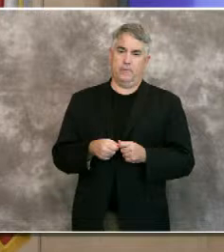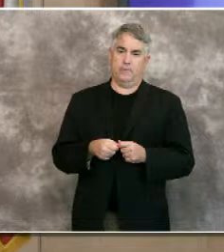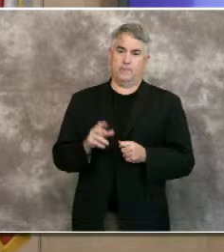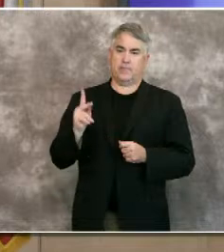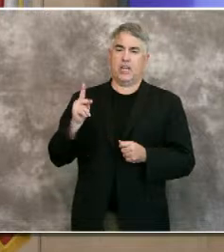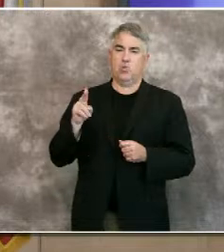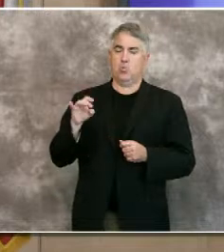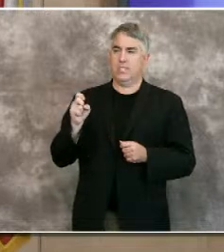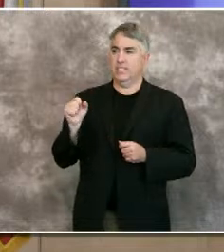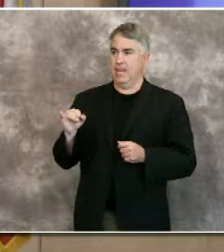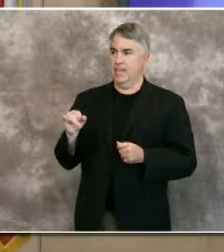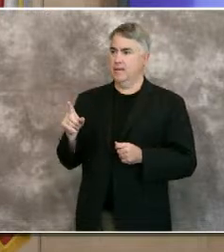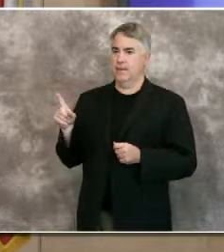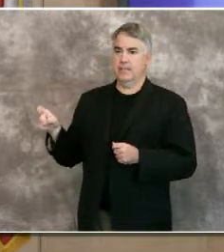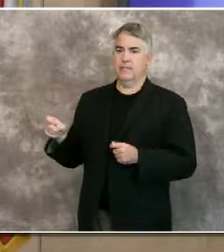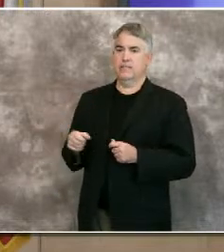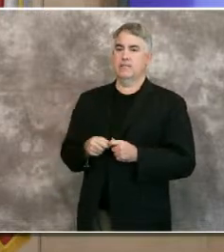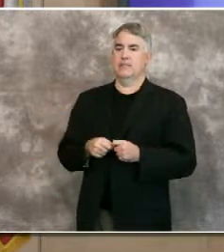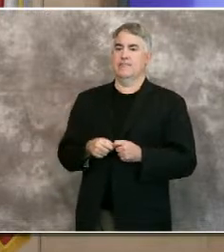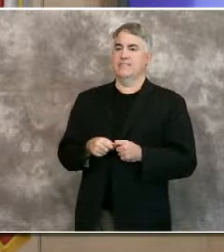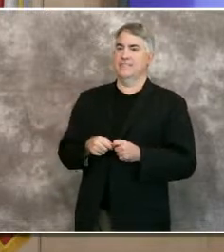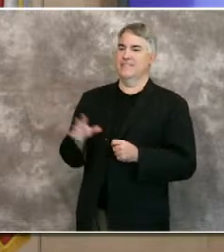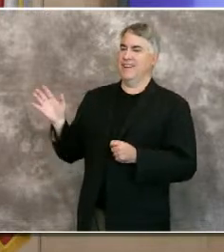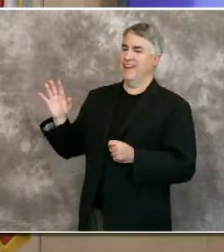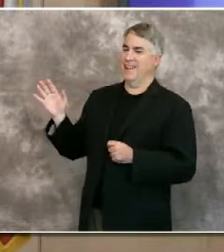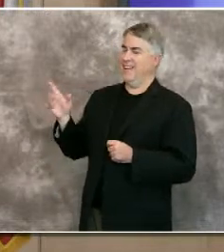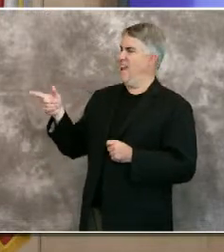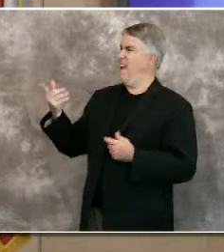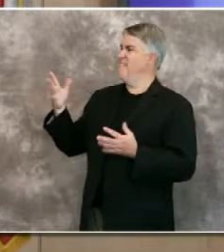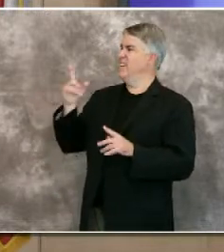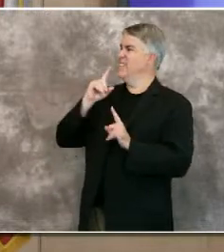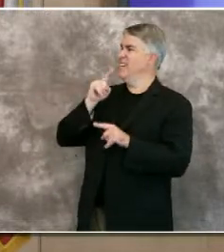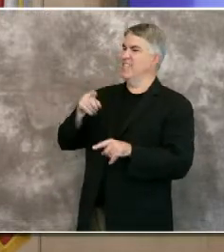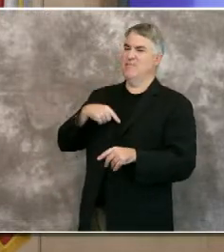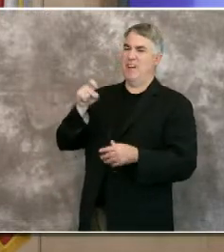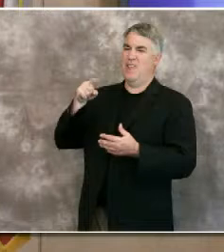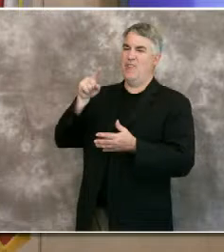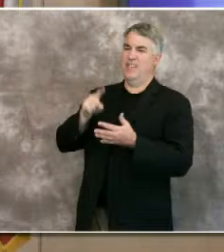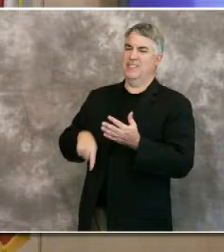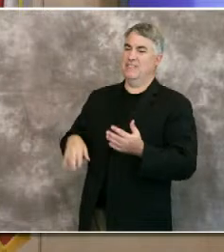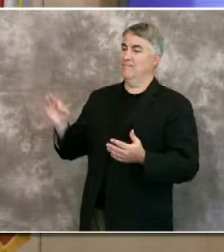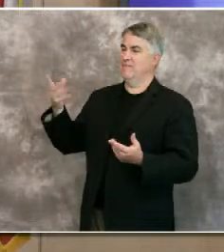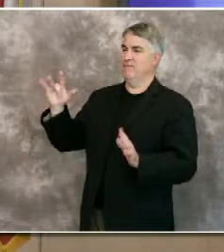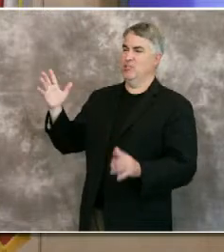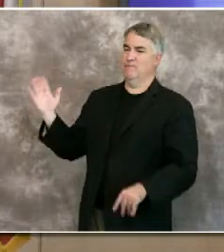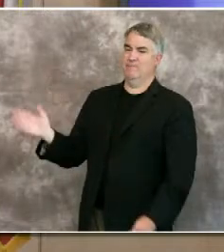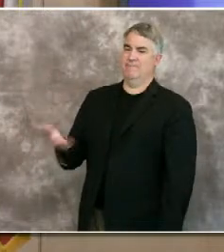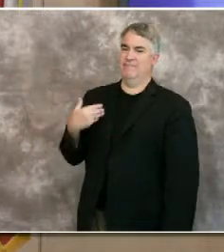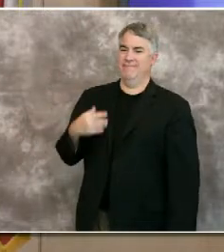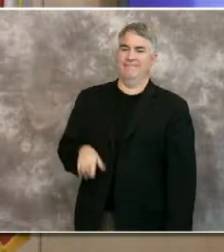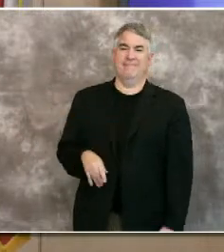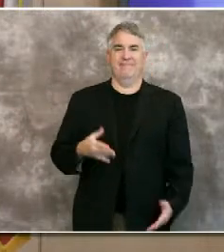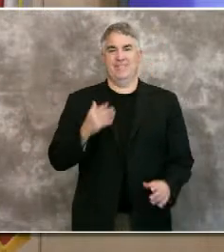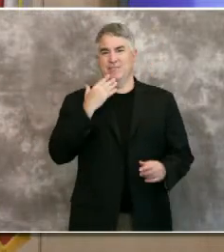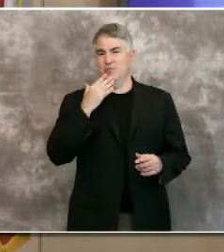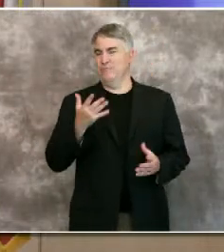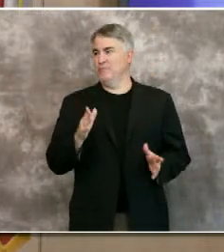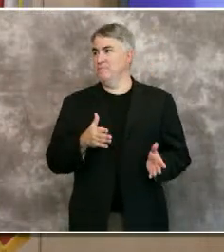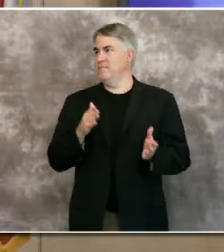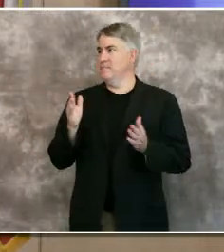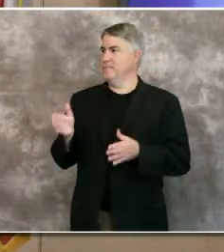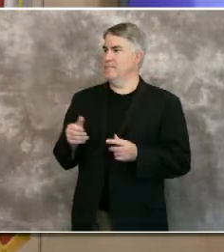Well, you've answered most of my questions. I had a whole bunch of them, but I do Let's want go to some the text question. clarification on.